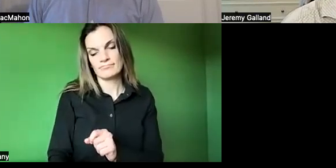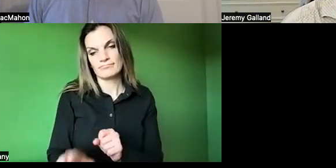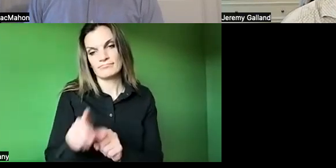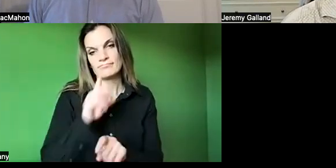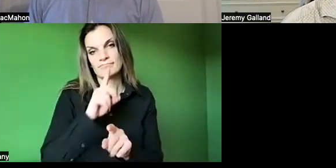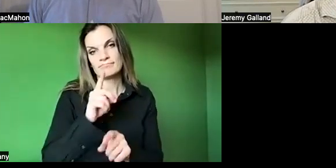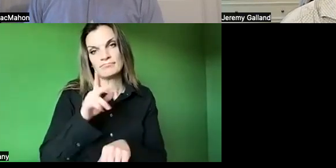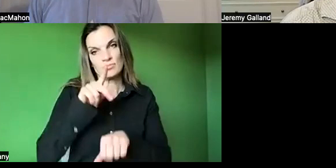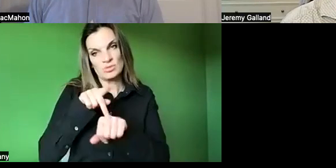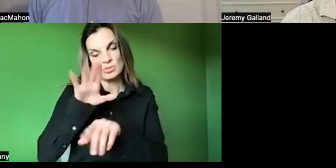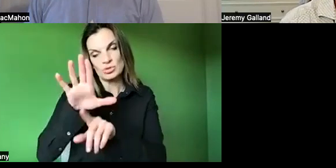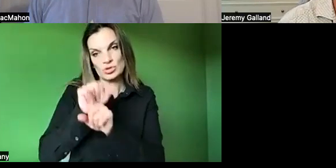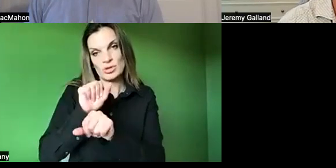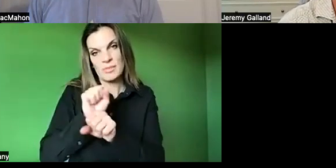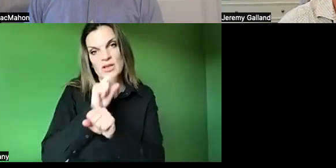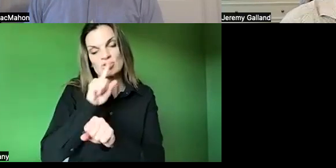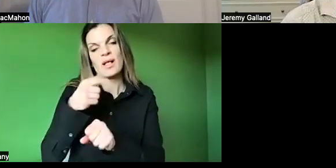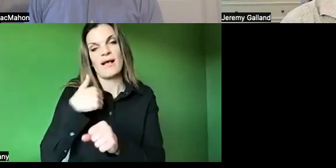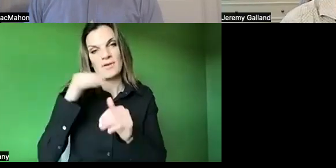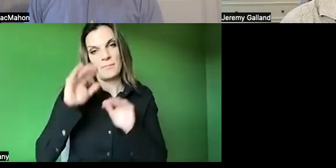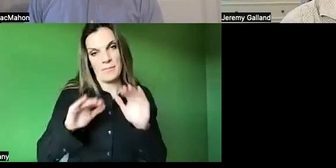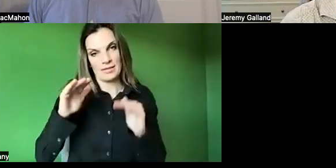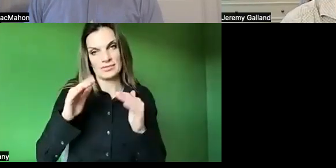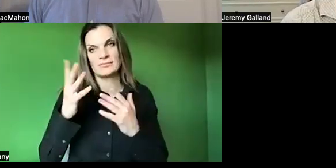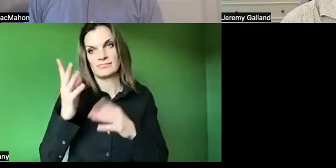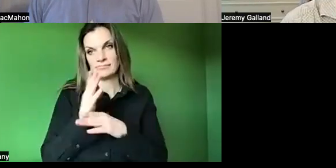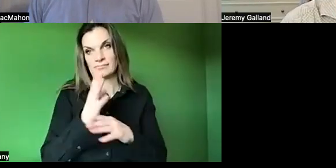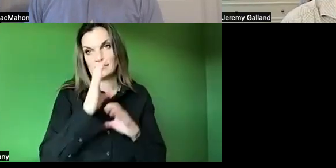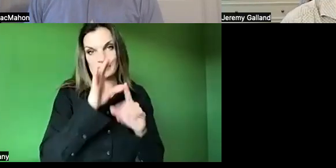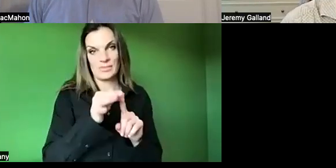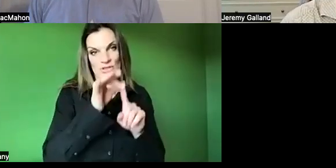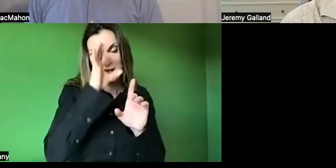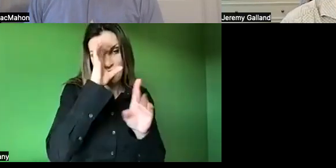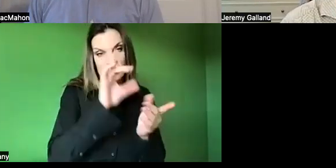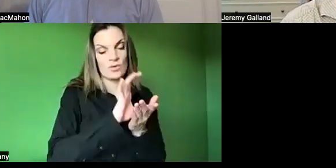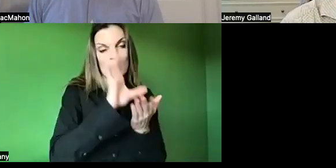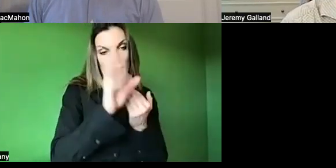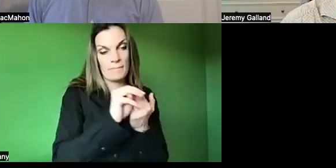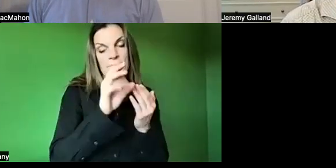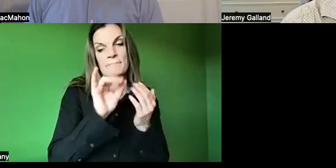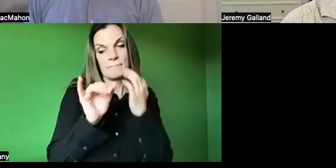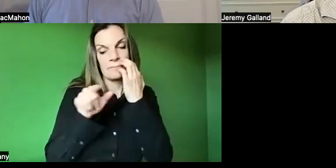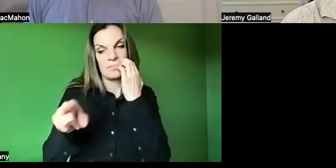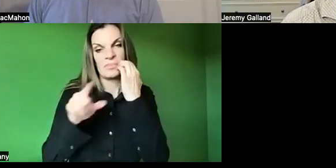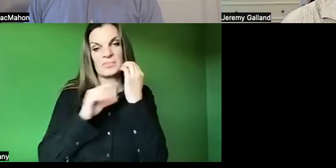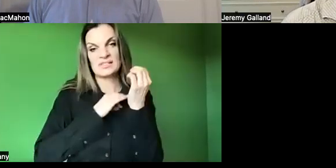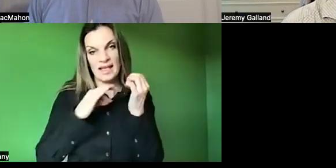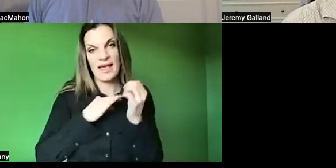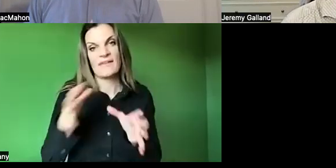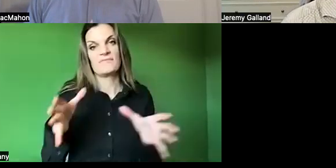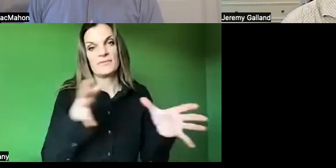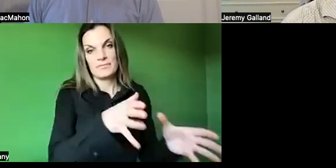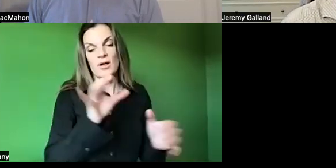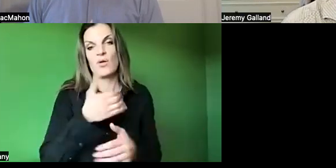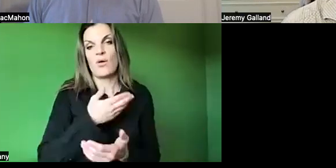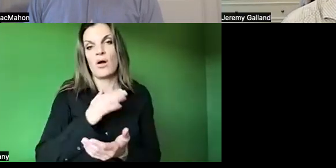job is to make sure they have a balance between our special ed curriculum and staffing and our